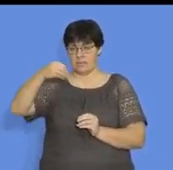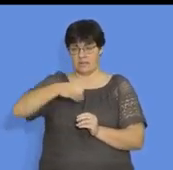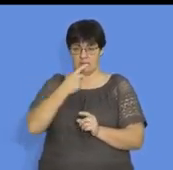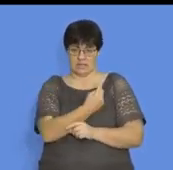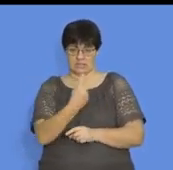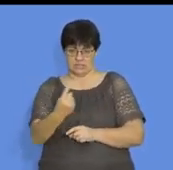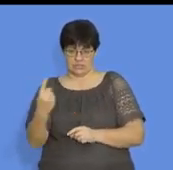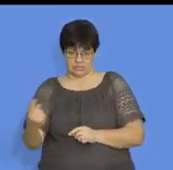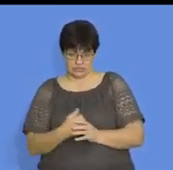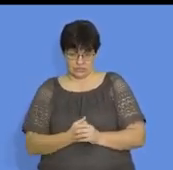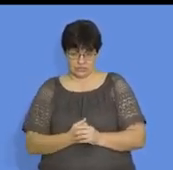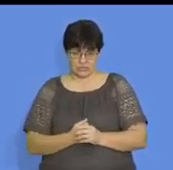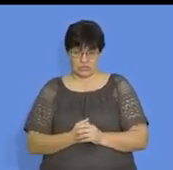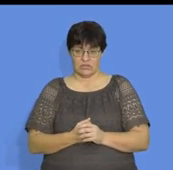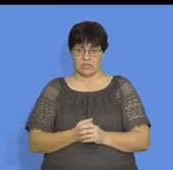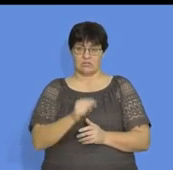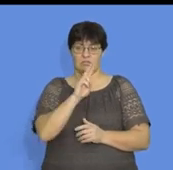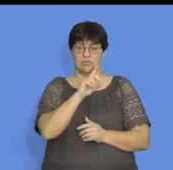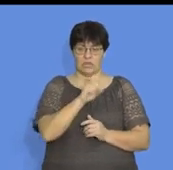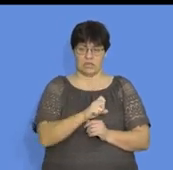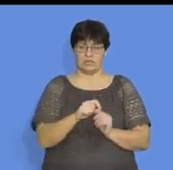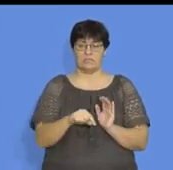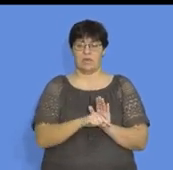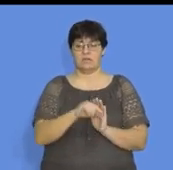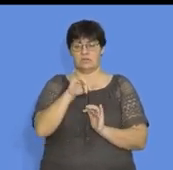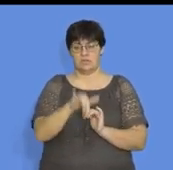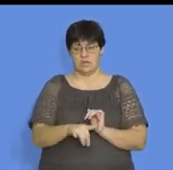this. And then this will be 2x